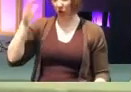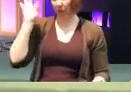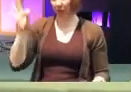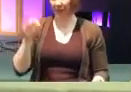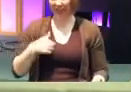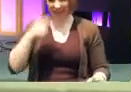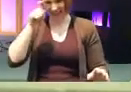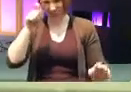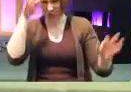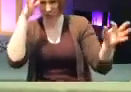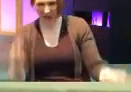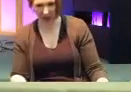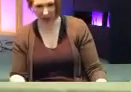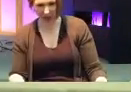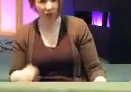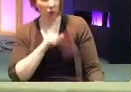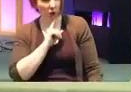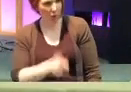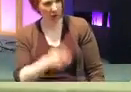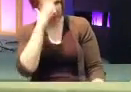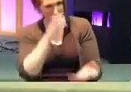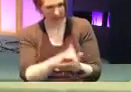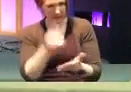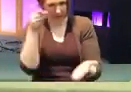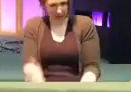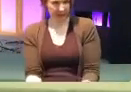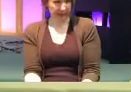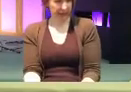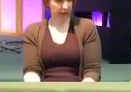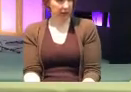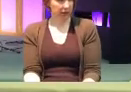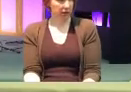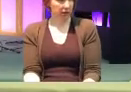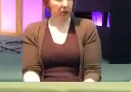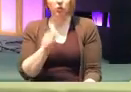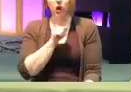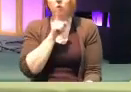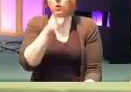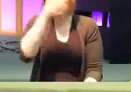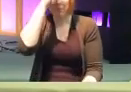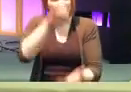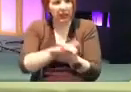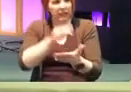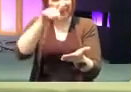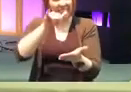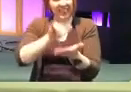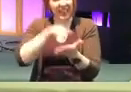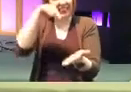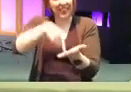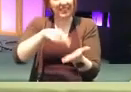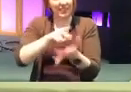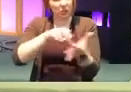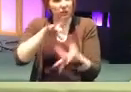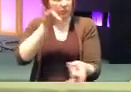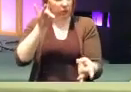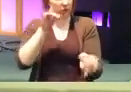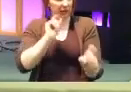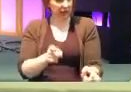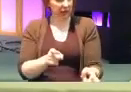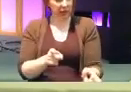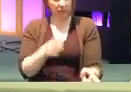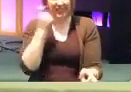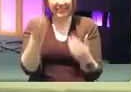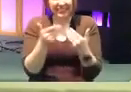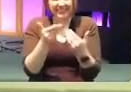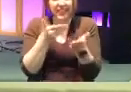to determine at that point, do I really believe in this? Do I really believe that this is necessary? Because the easiest thing in the world for me to